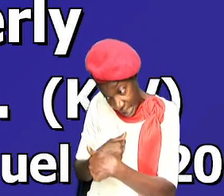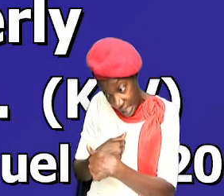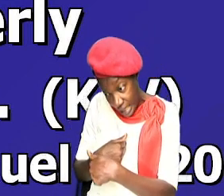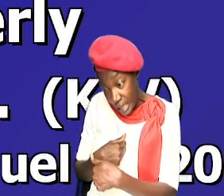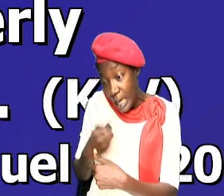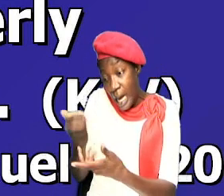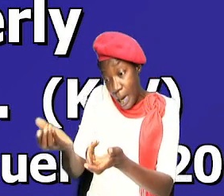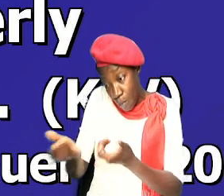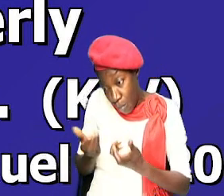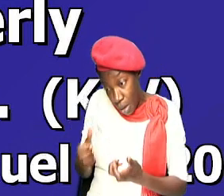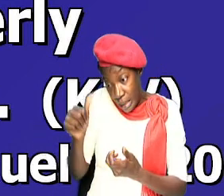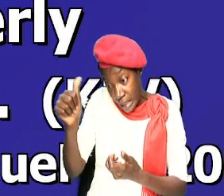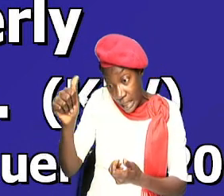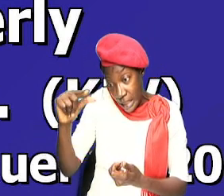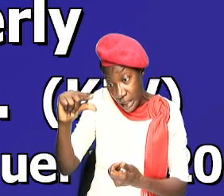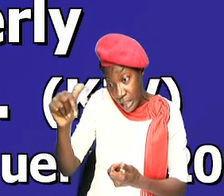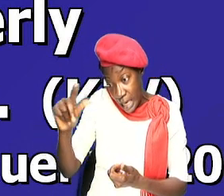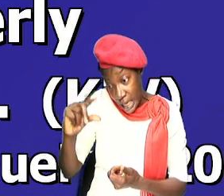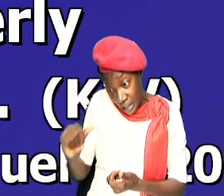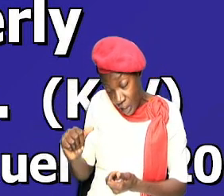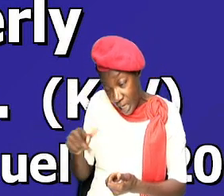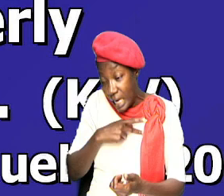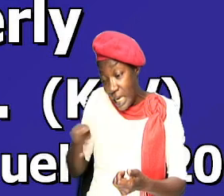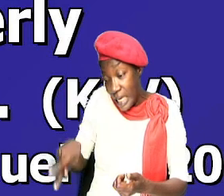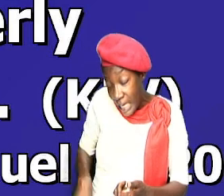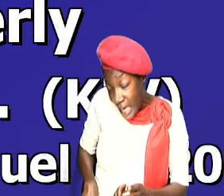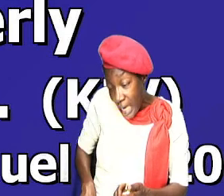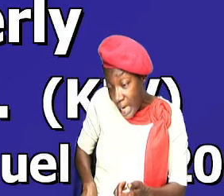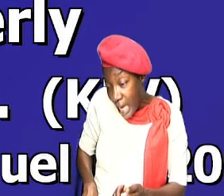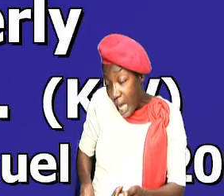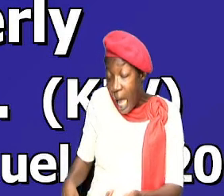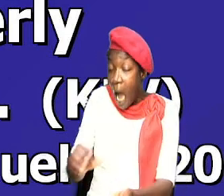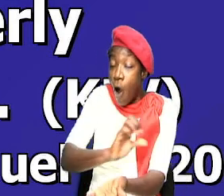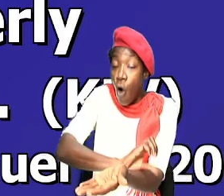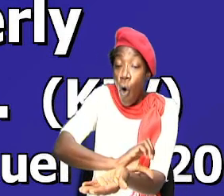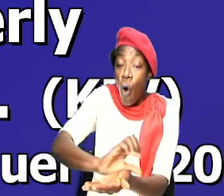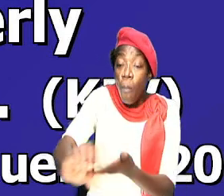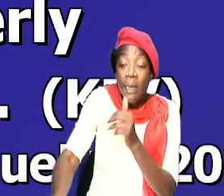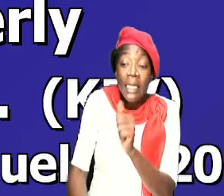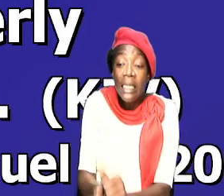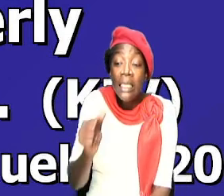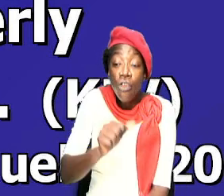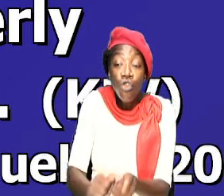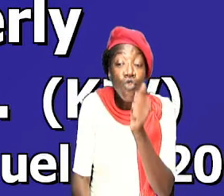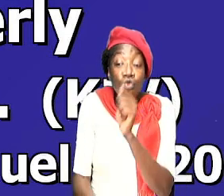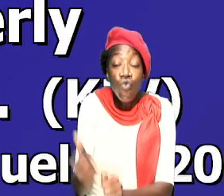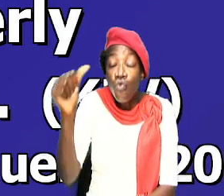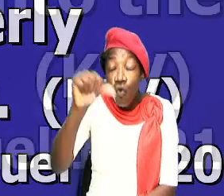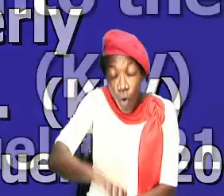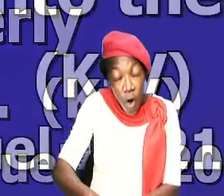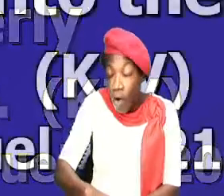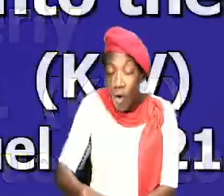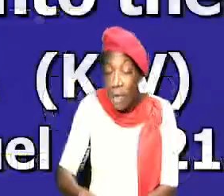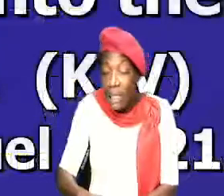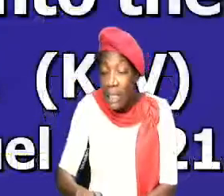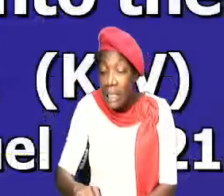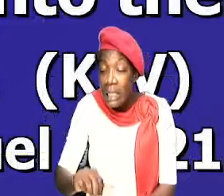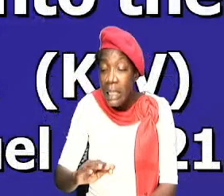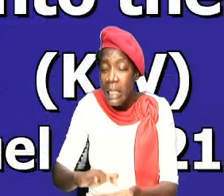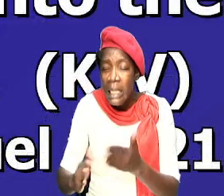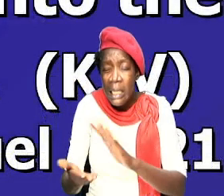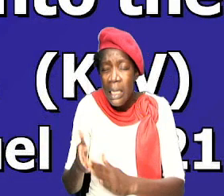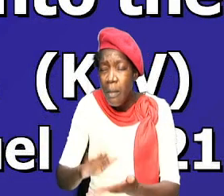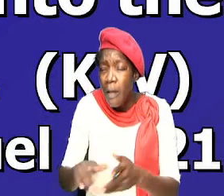Agag, king of Amalek, and have utterly destroyed the Amalekites. But